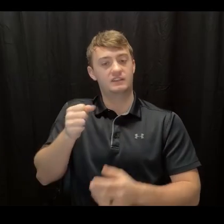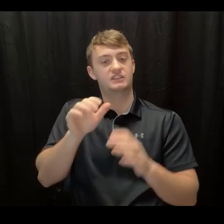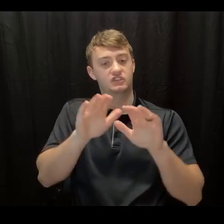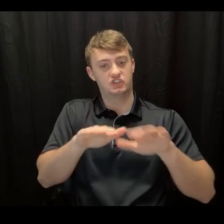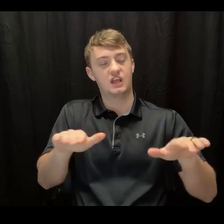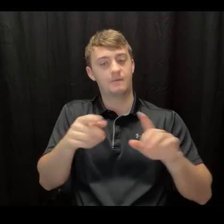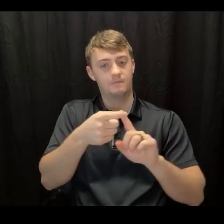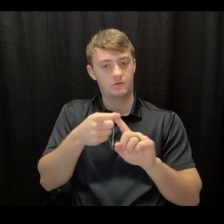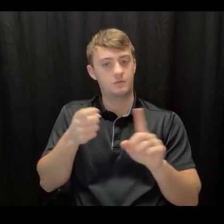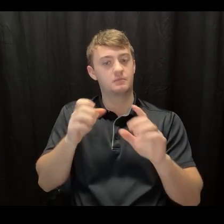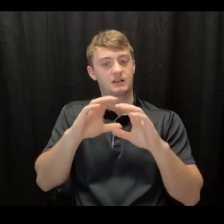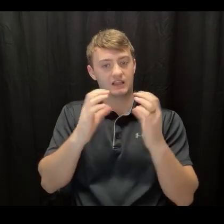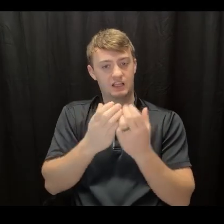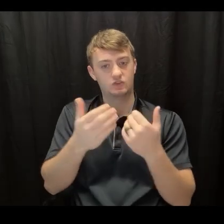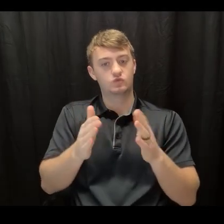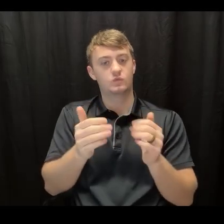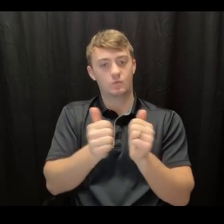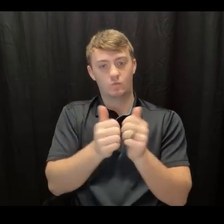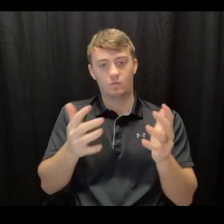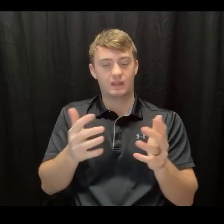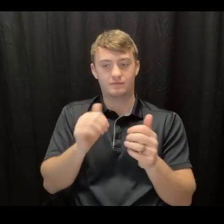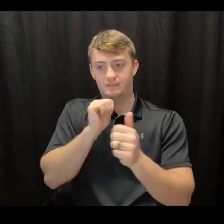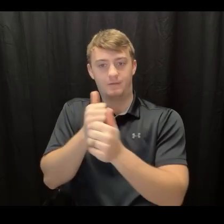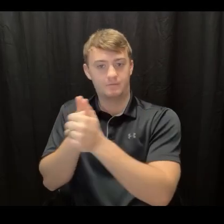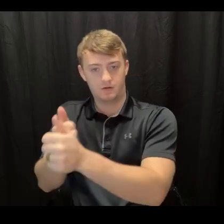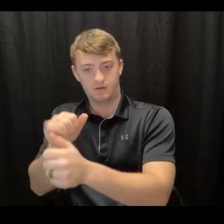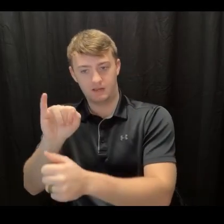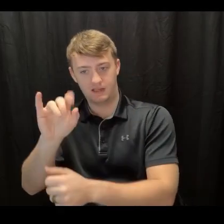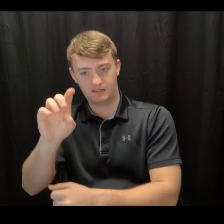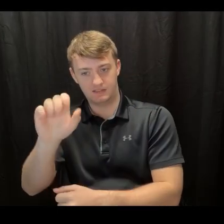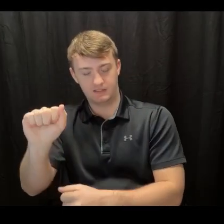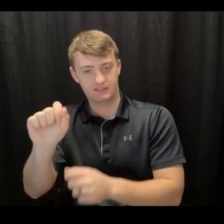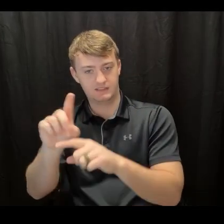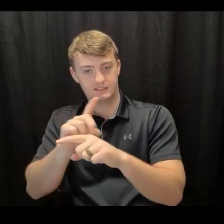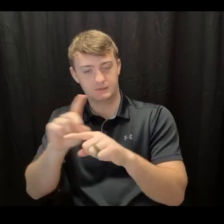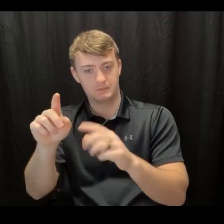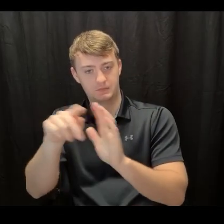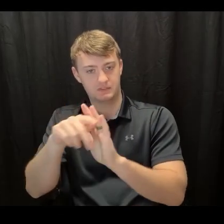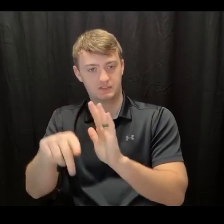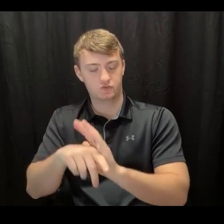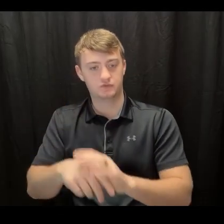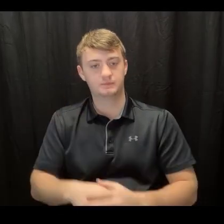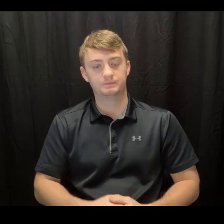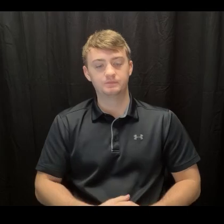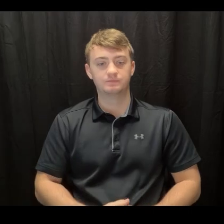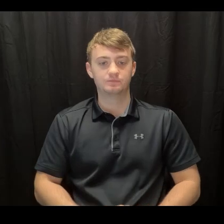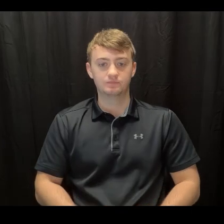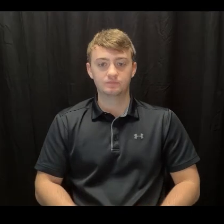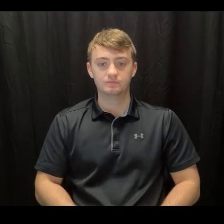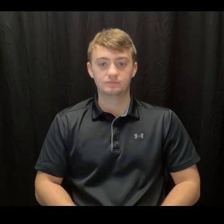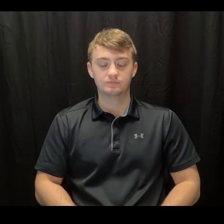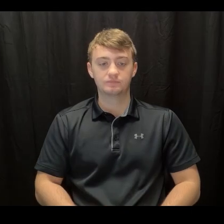the child from the classroom without invoking the IDEA's disciplinary procedures.